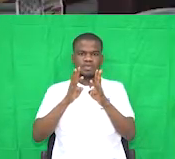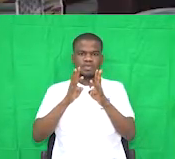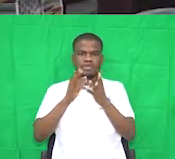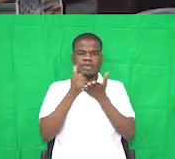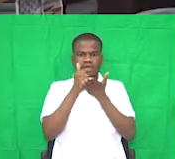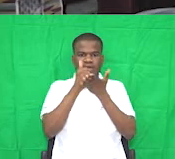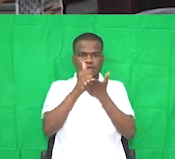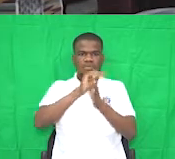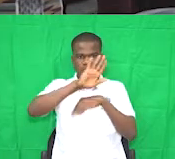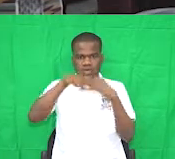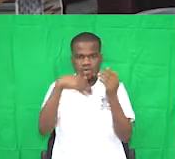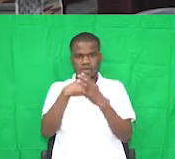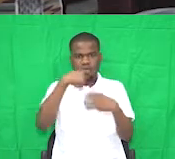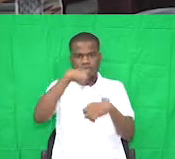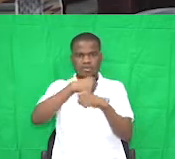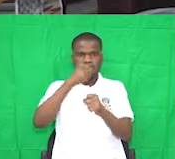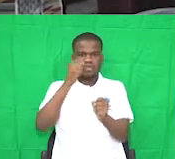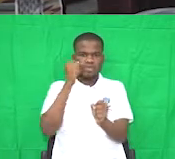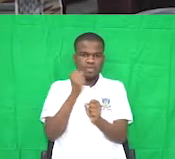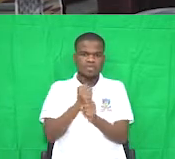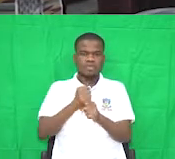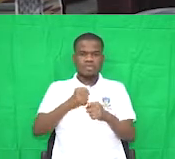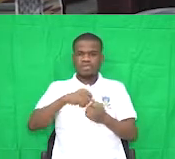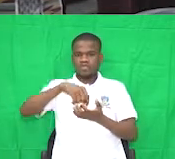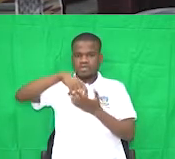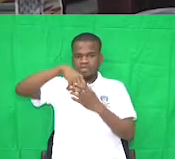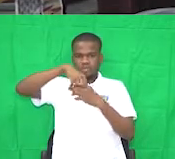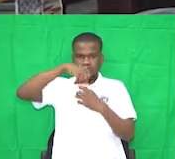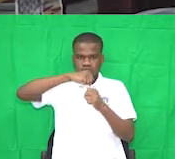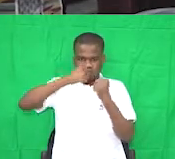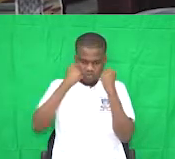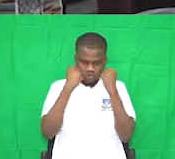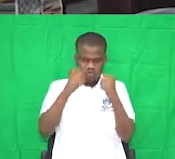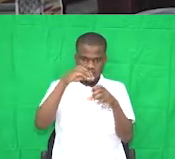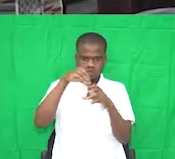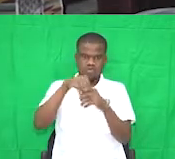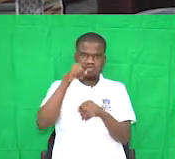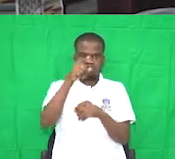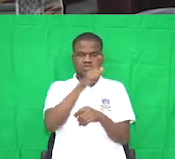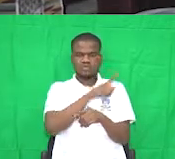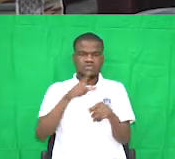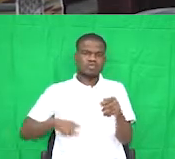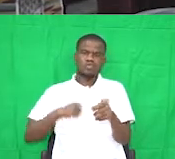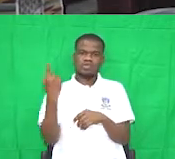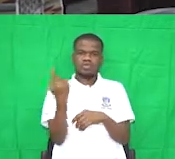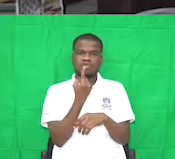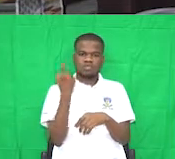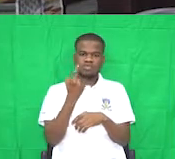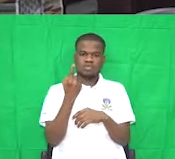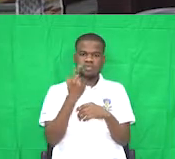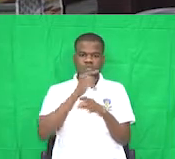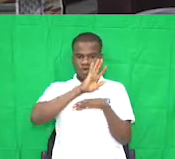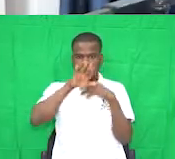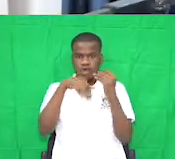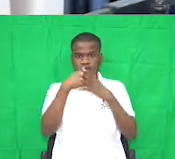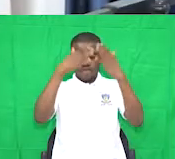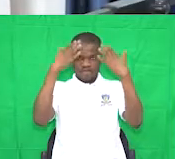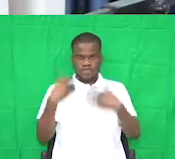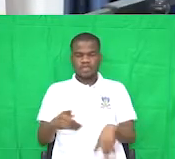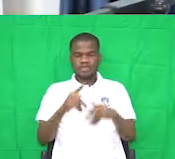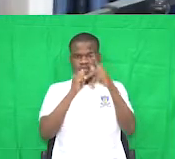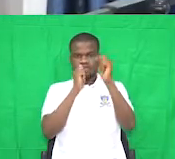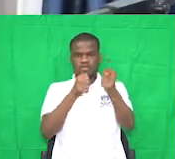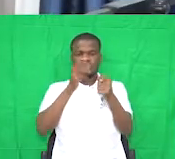without wavering, they may finish their course with joy, and finally, in your mercy, receive full reward in